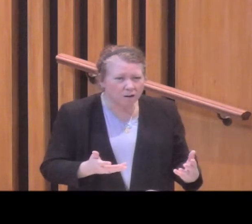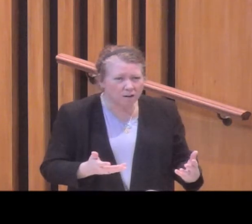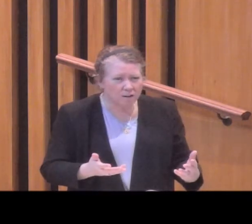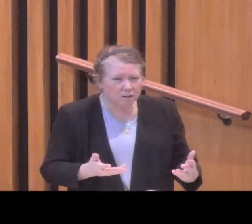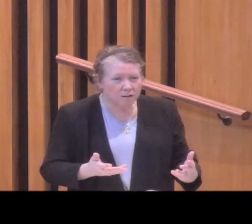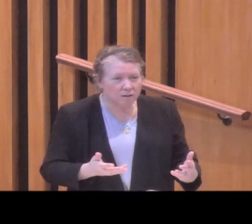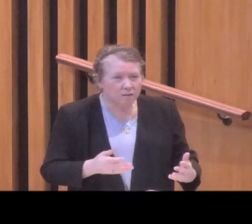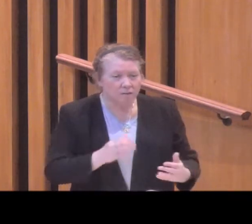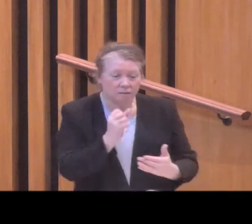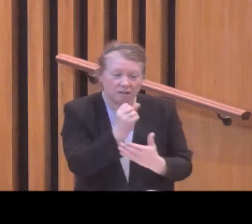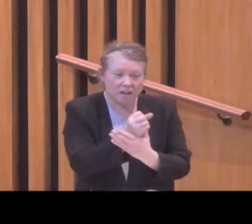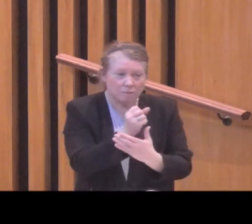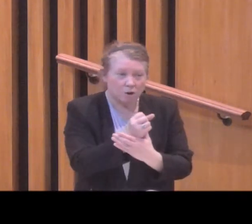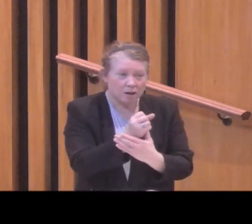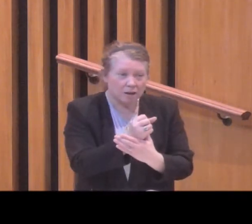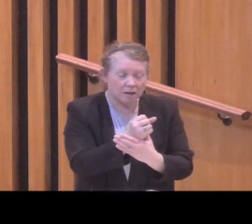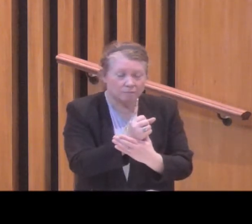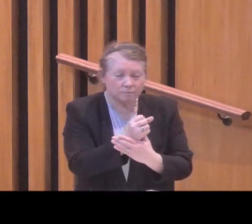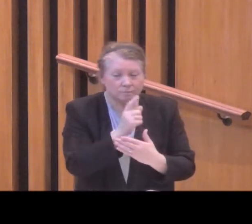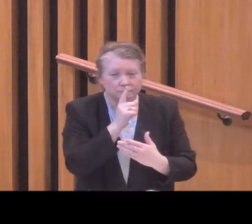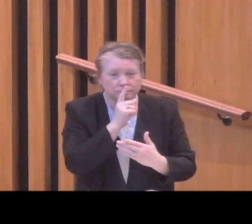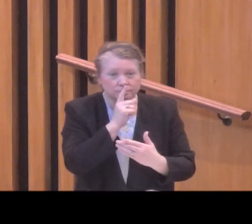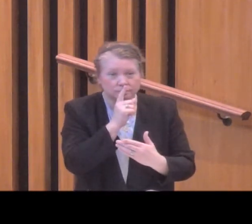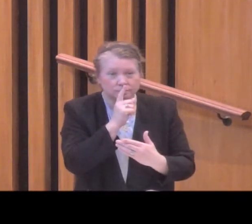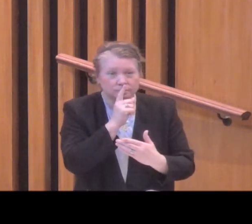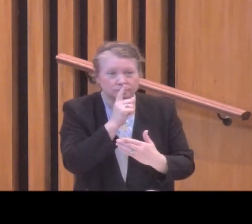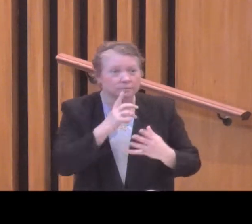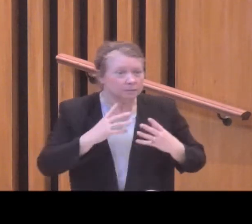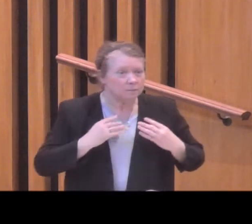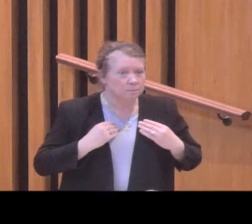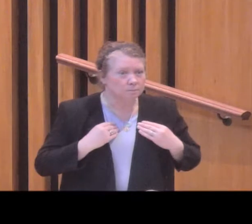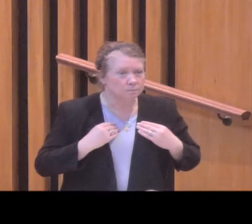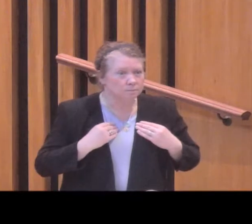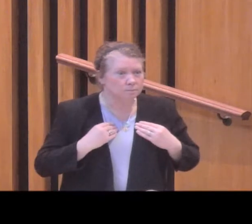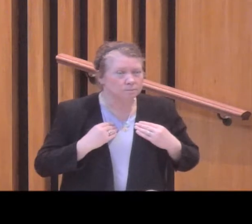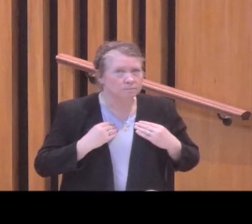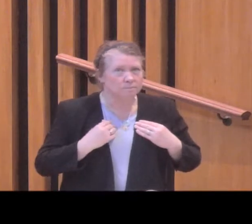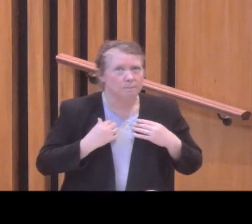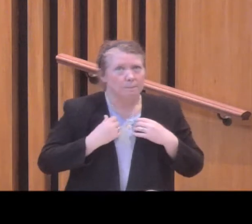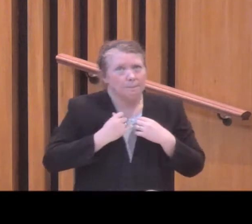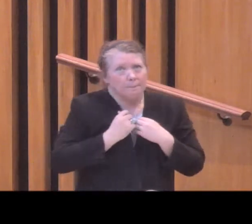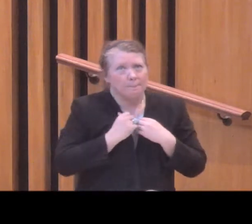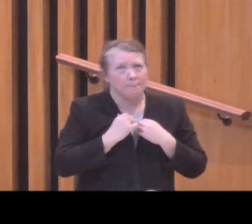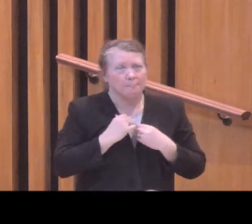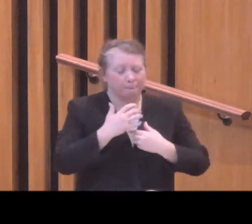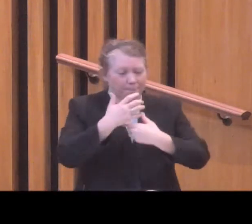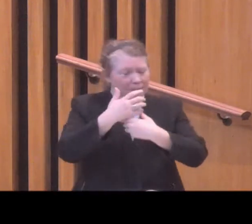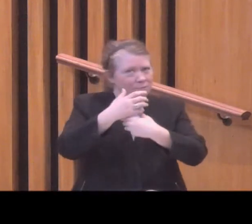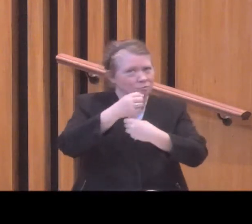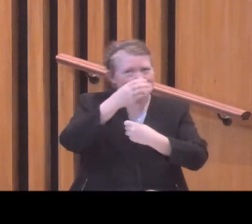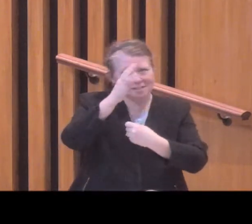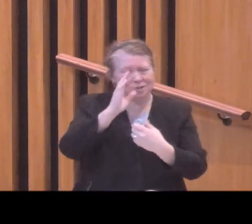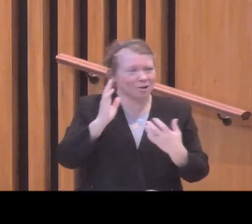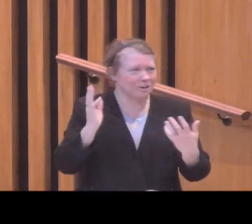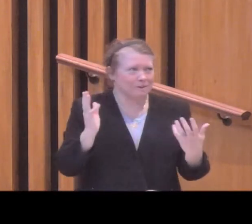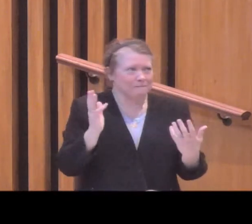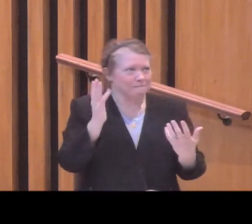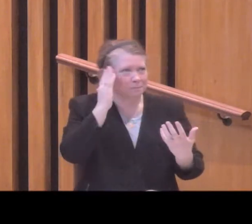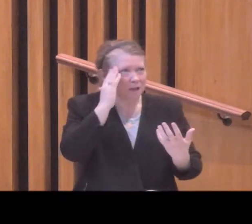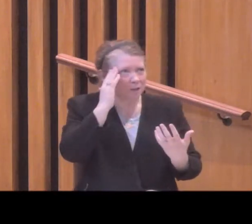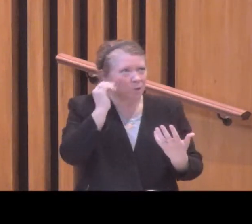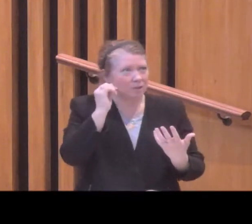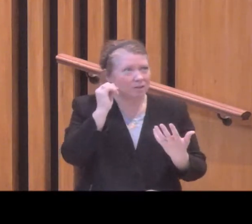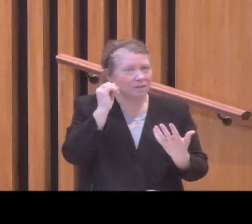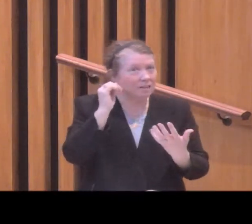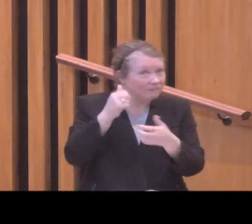Abraham obeys, trusts that if he does what God asks of him, somehow God